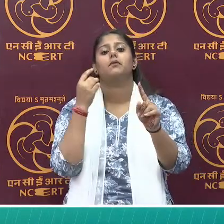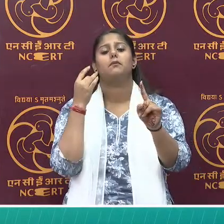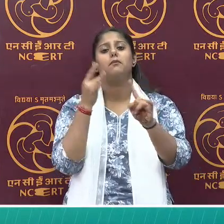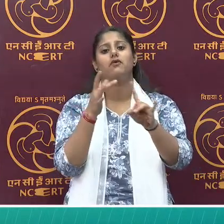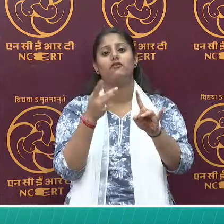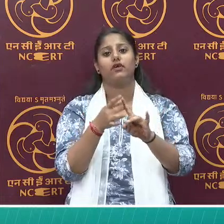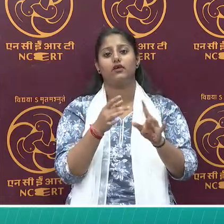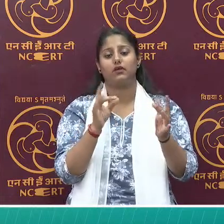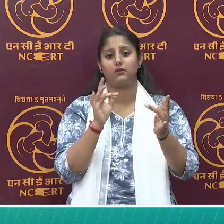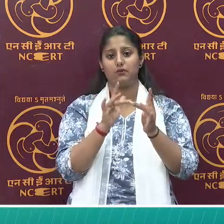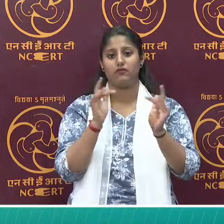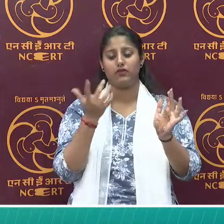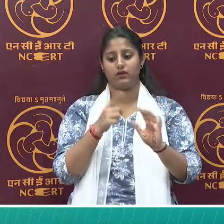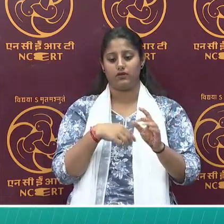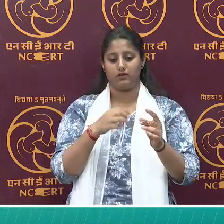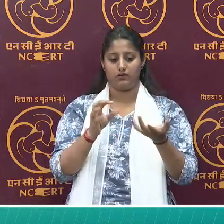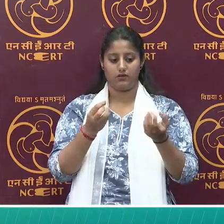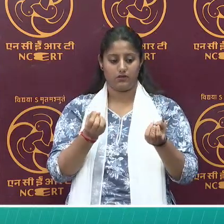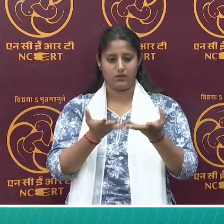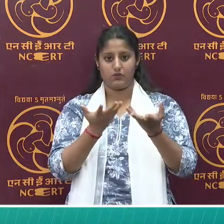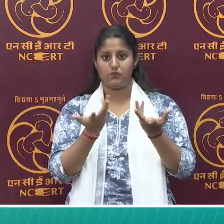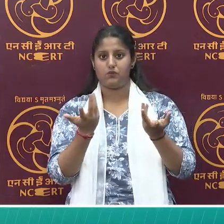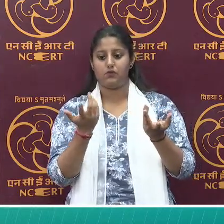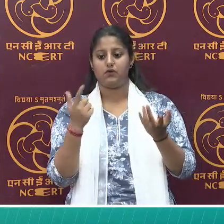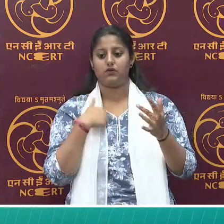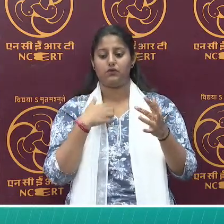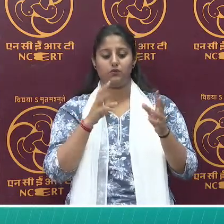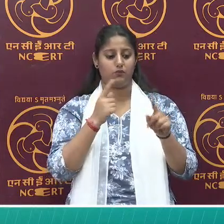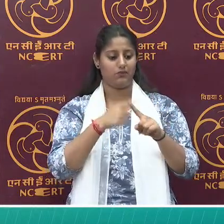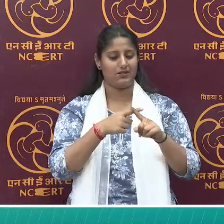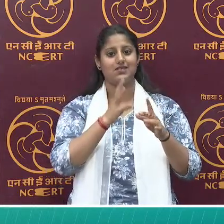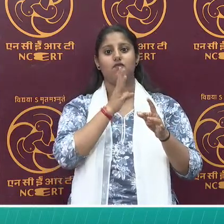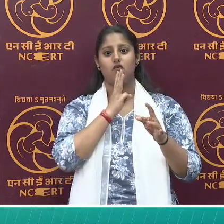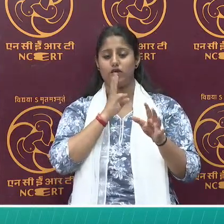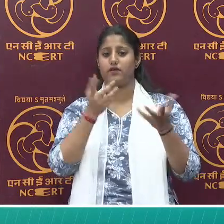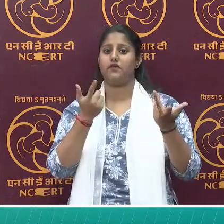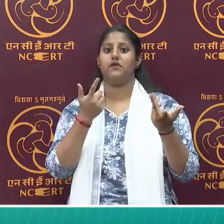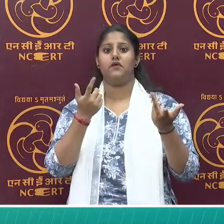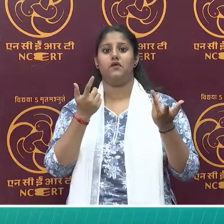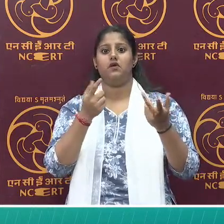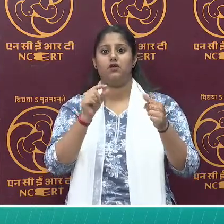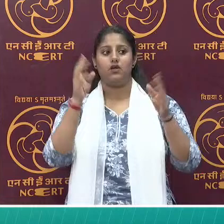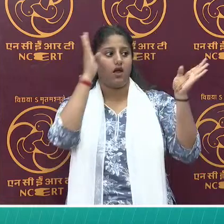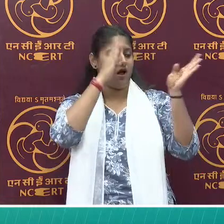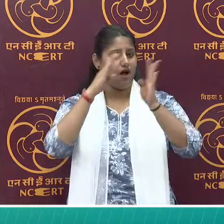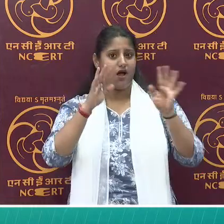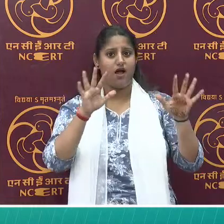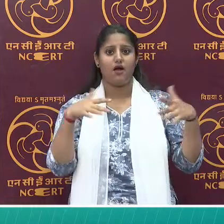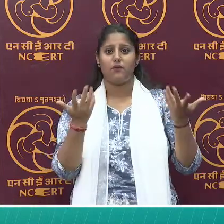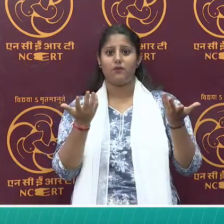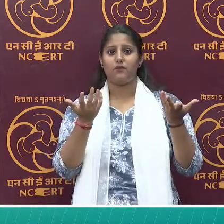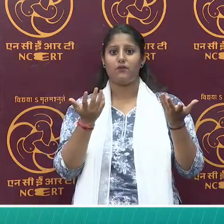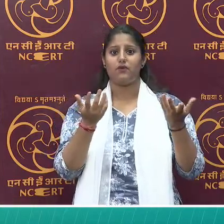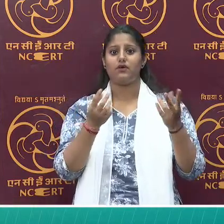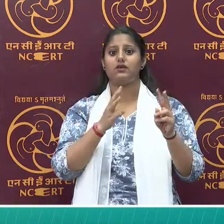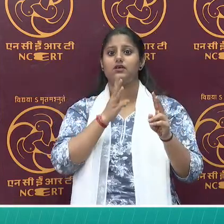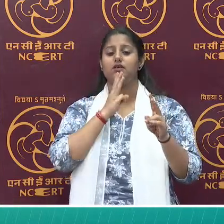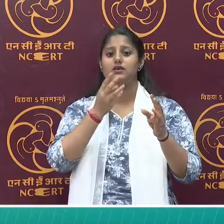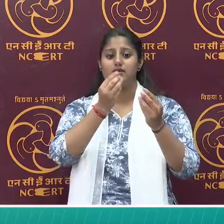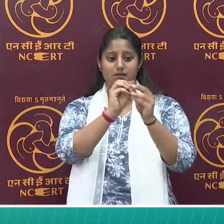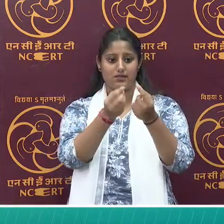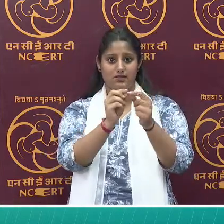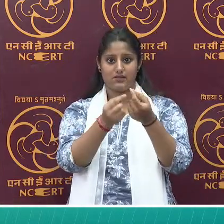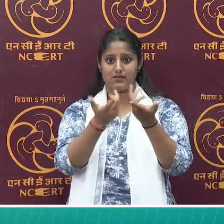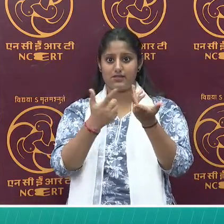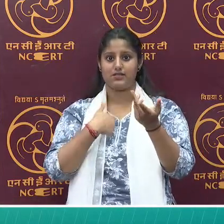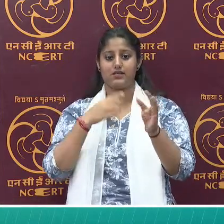seed needs, it needs air, it needs water. Right. So, this air and water, how it will reach up to the seed when it is getting